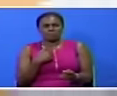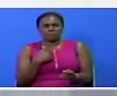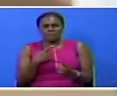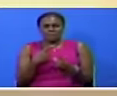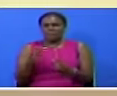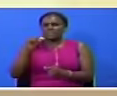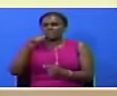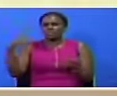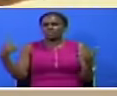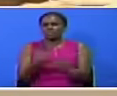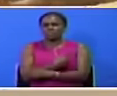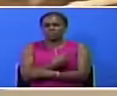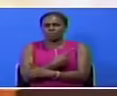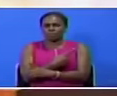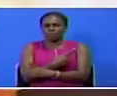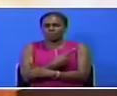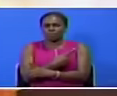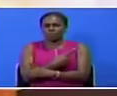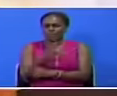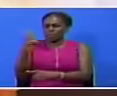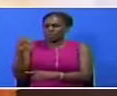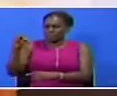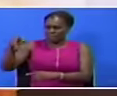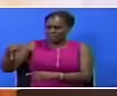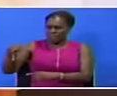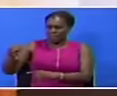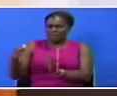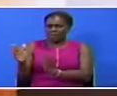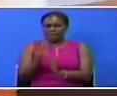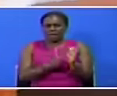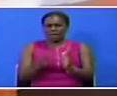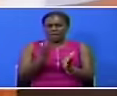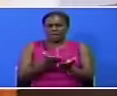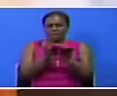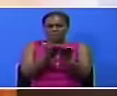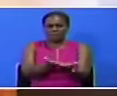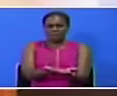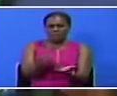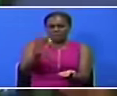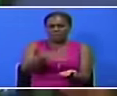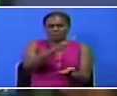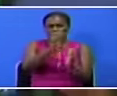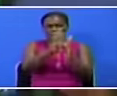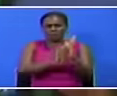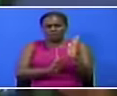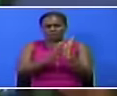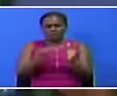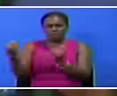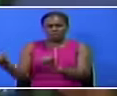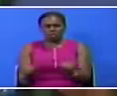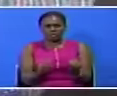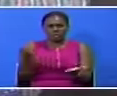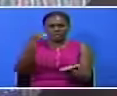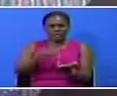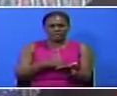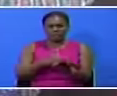fresh twist, Sabatia legislator Alfred Agoi is planning to table in parliament a bill to reintroduce party